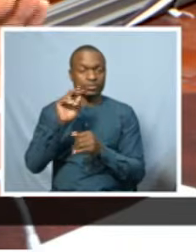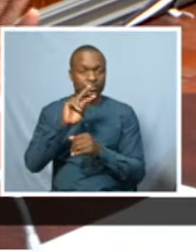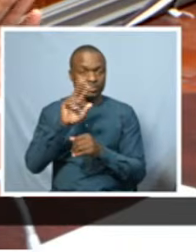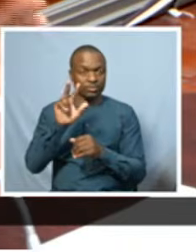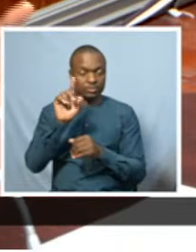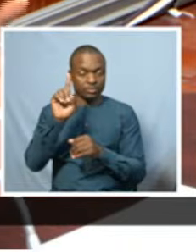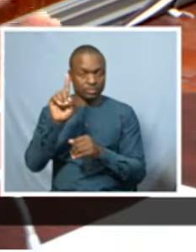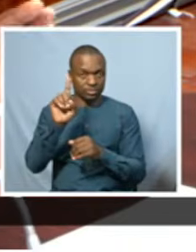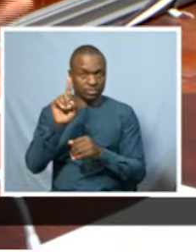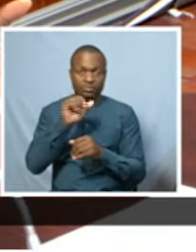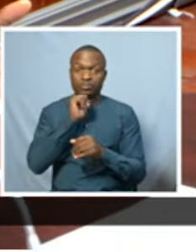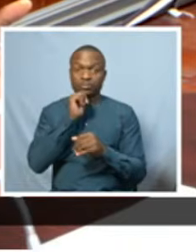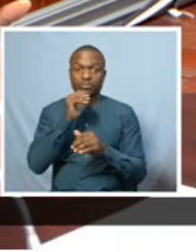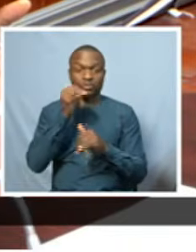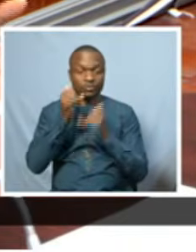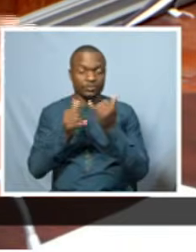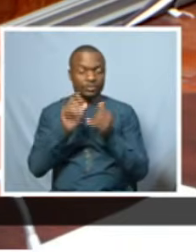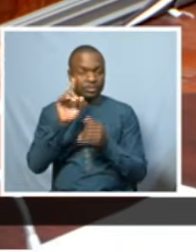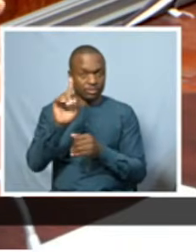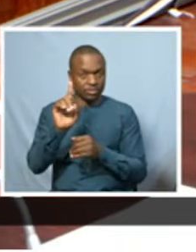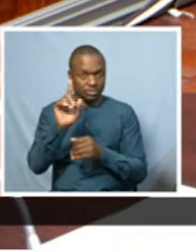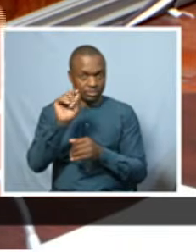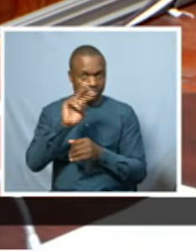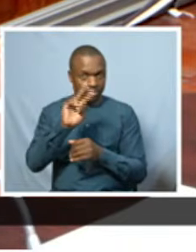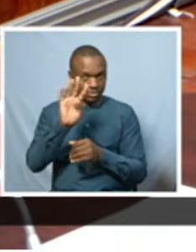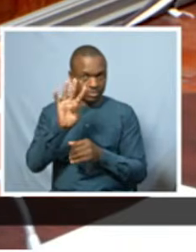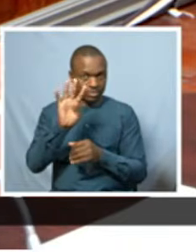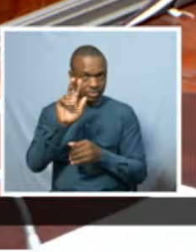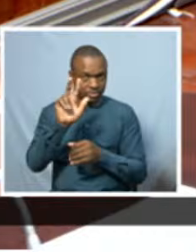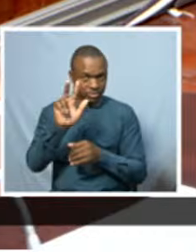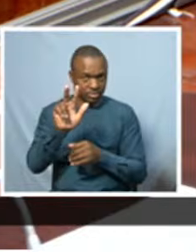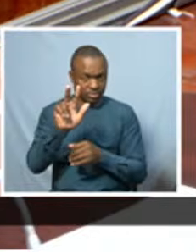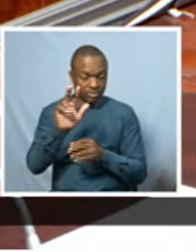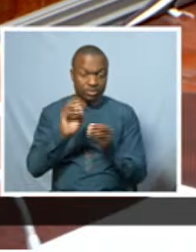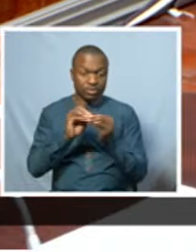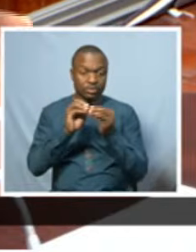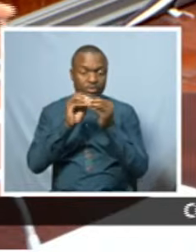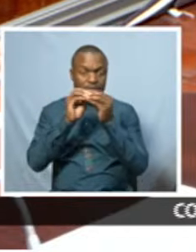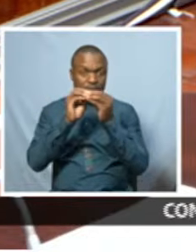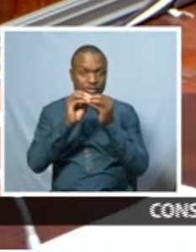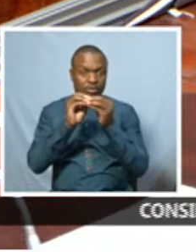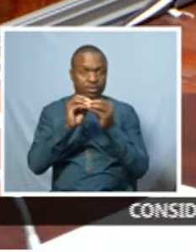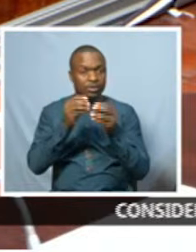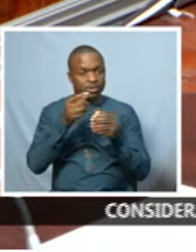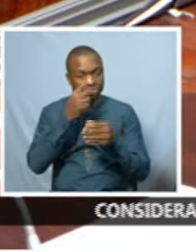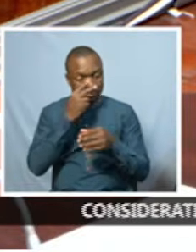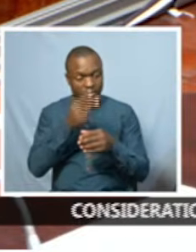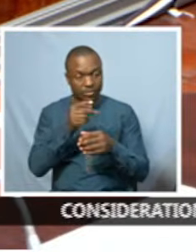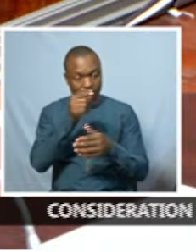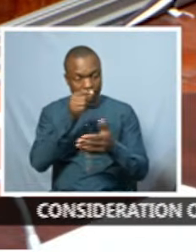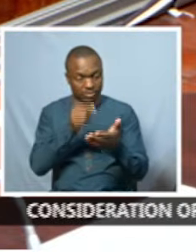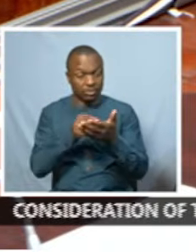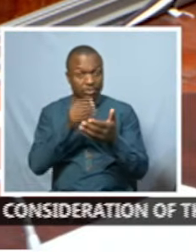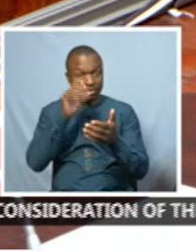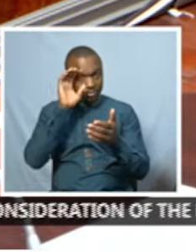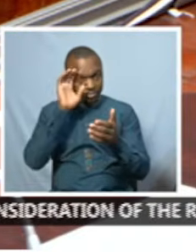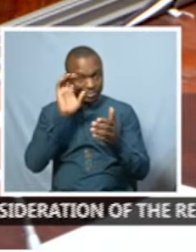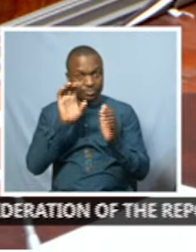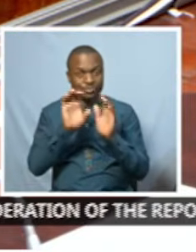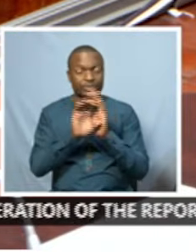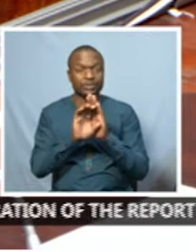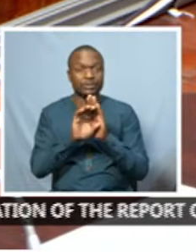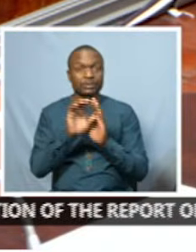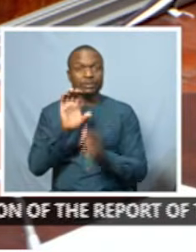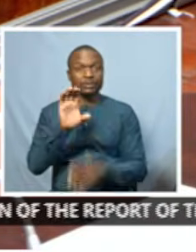2023, one which was outstanding was 1. 2024, 3. Total. So when you look at this picture, CS and your